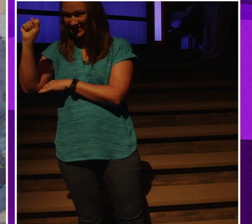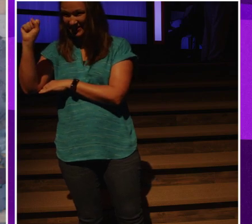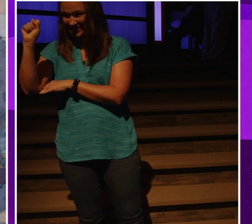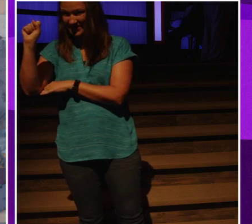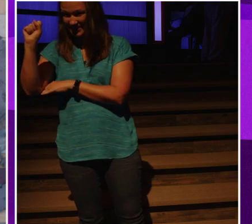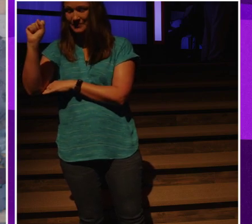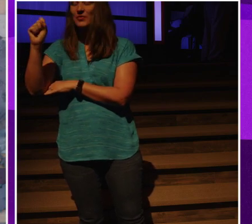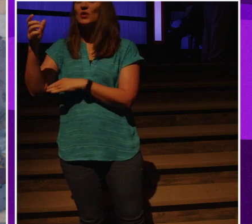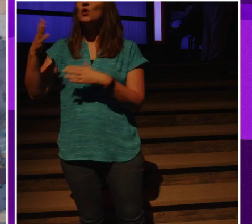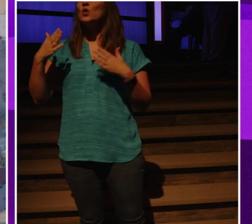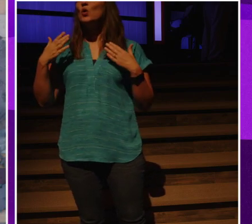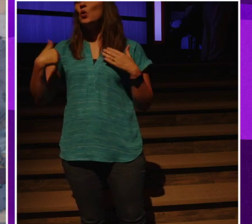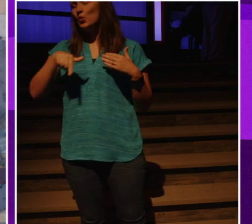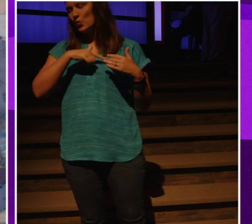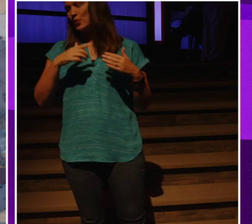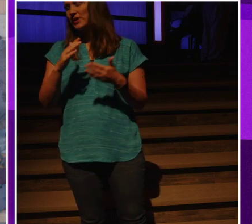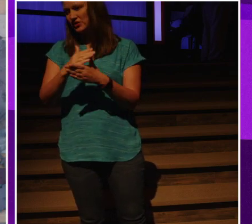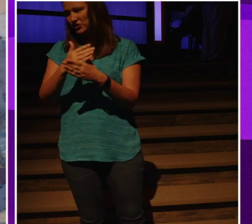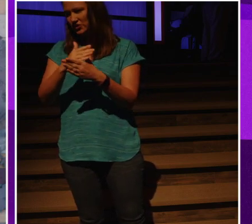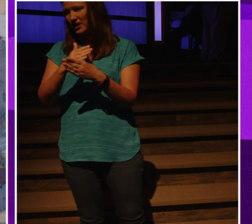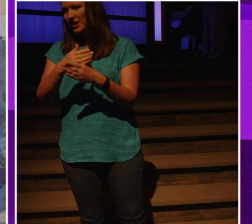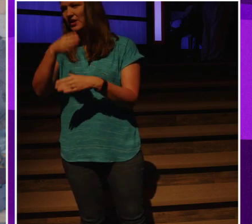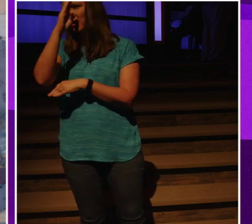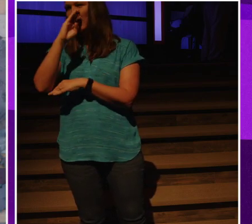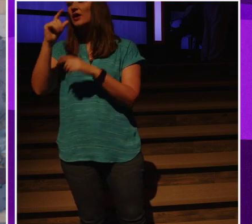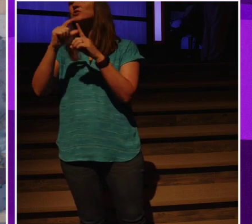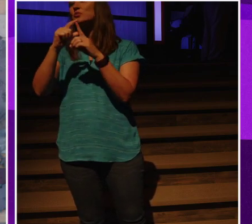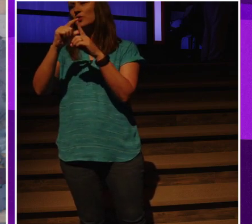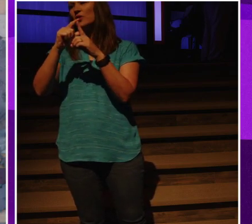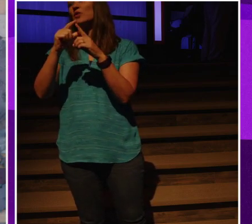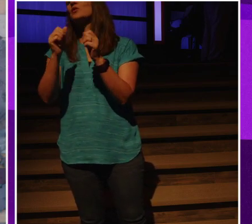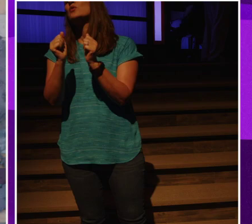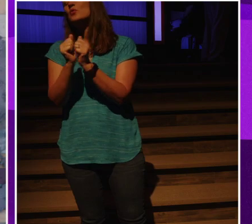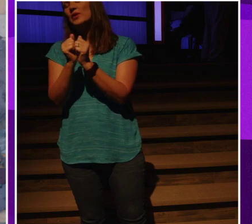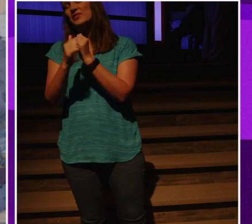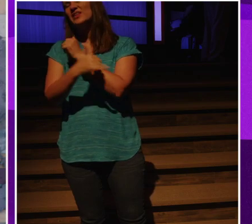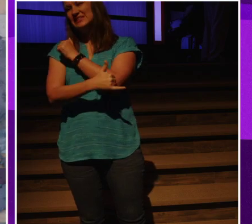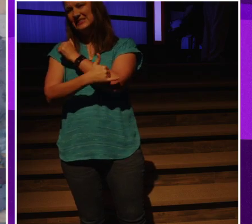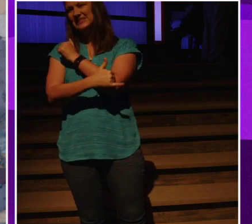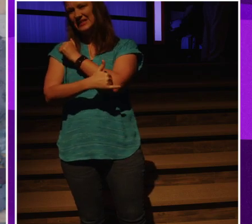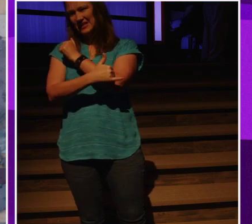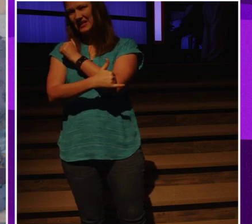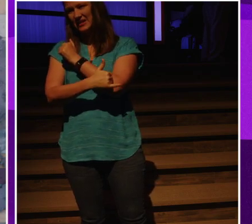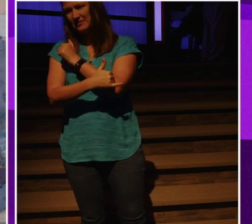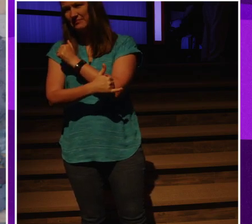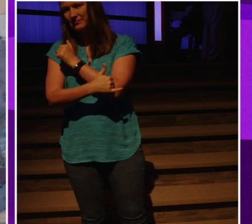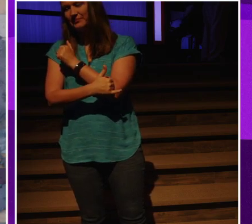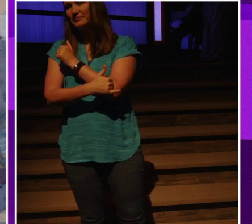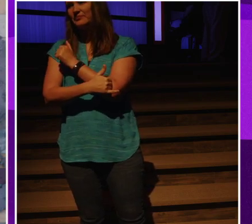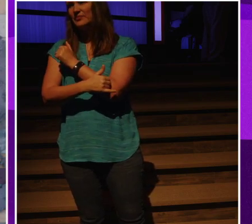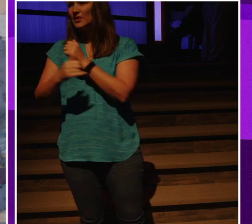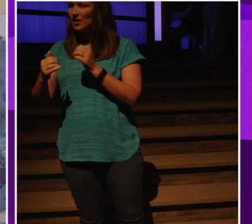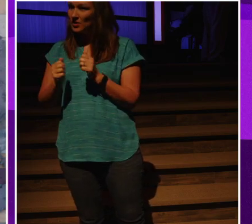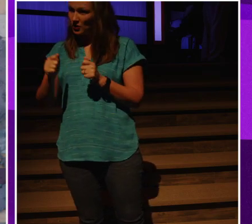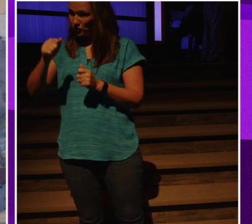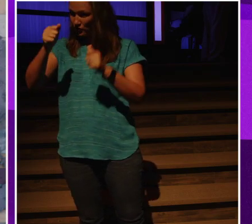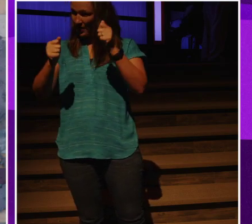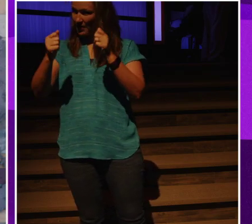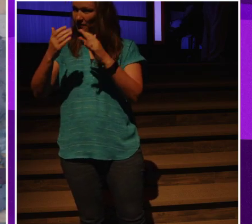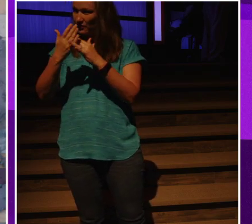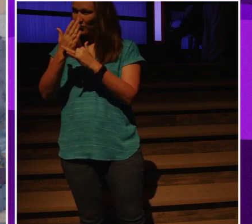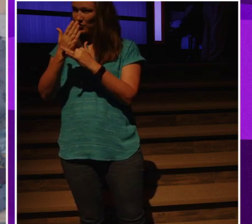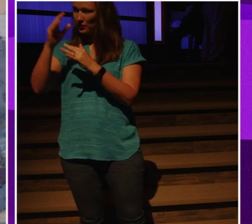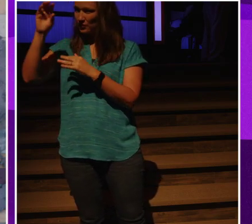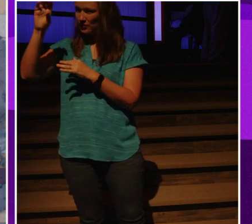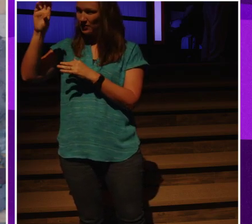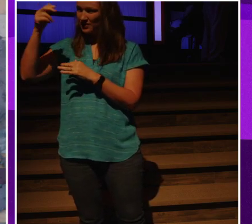with our city and beyond. In 2019, we reached over 2,000 people, and we hope this year to reach even